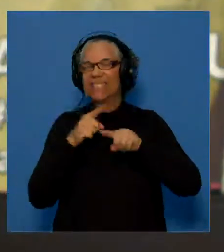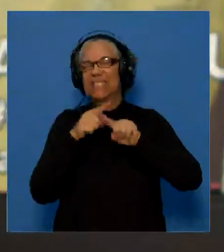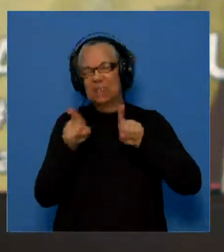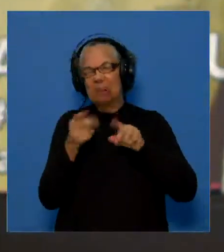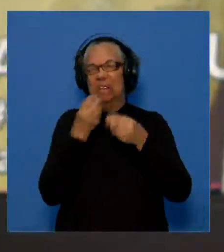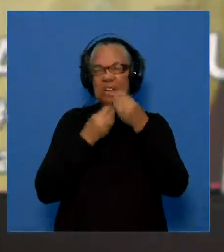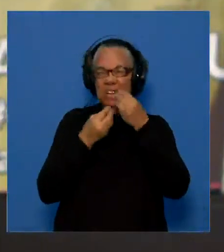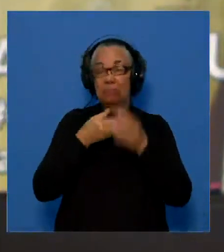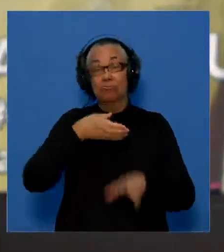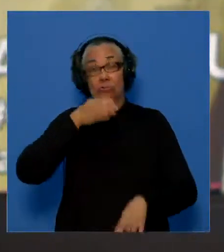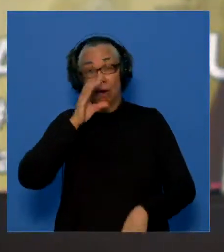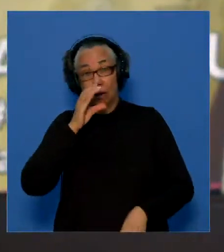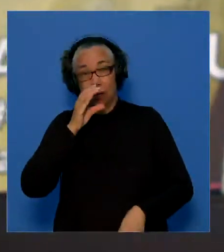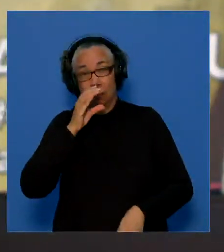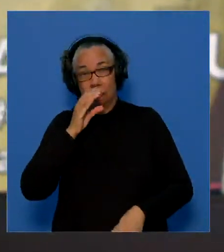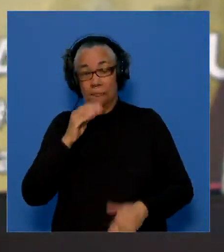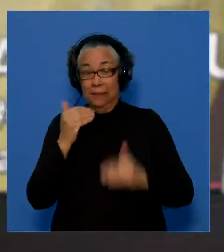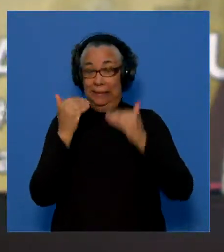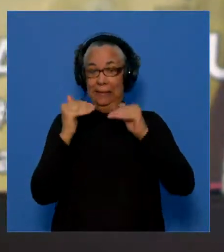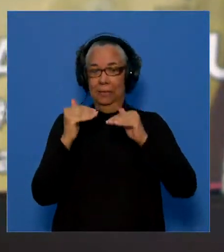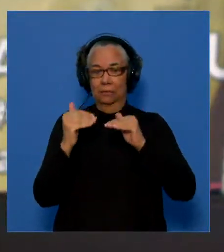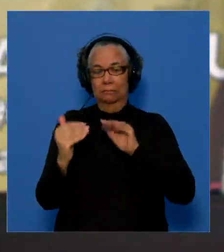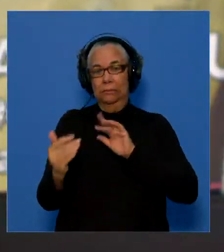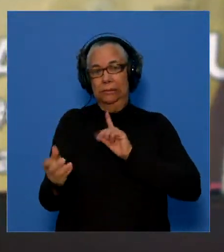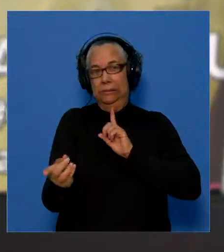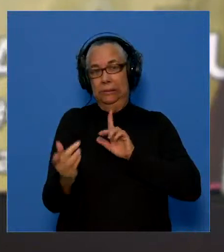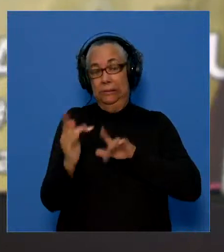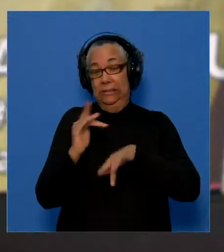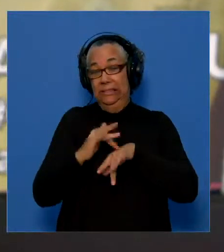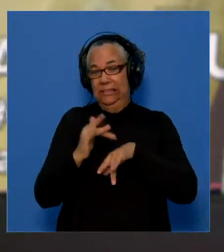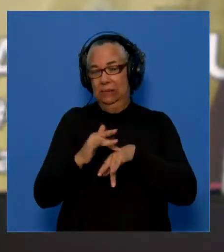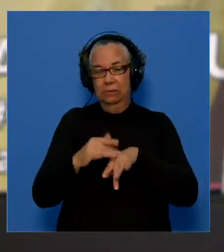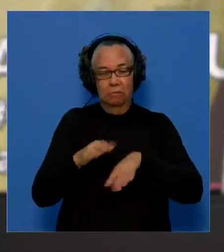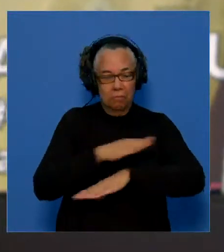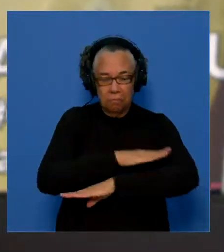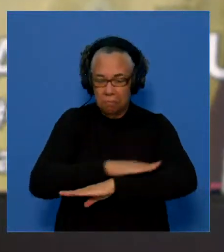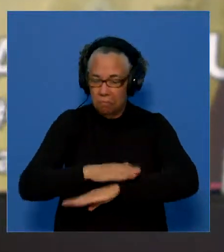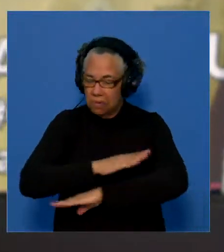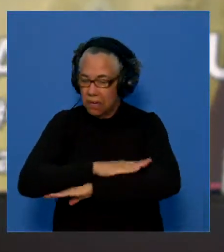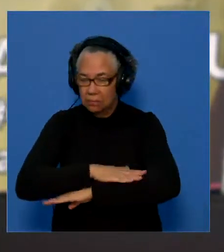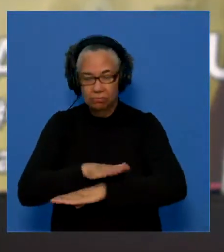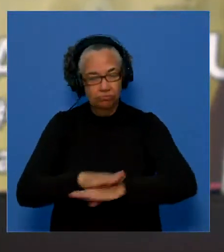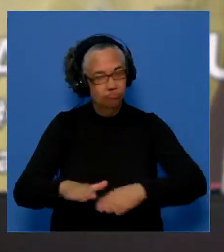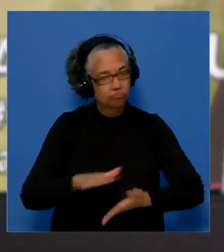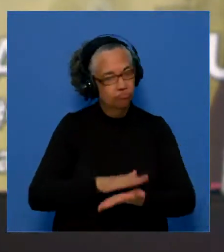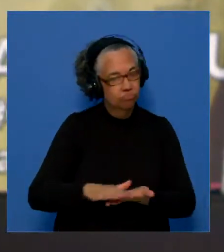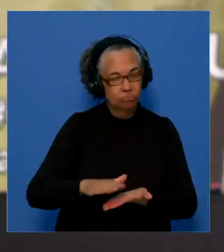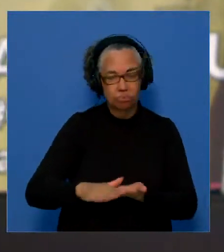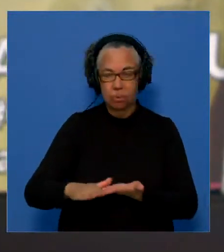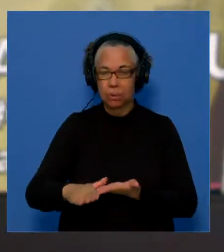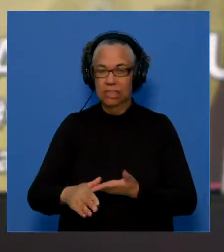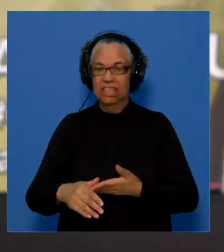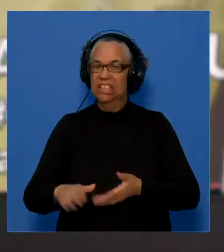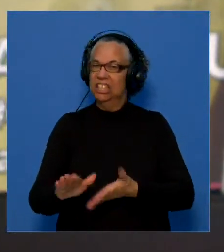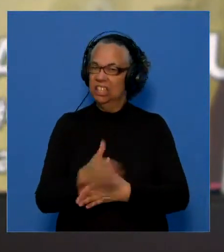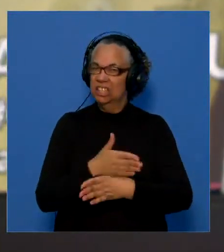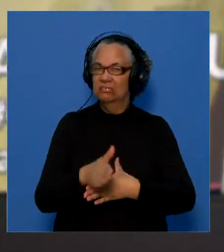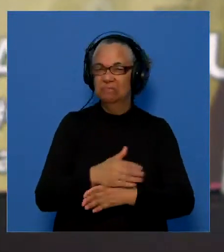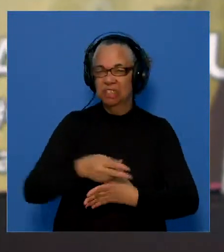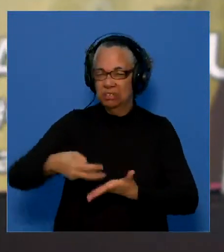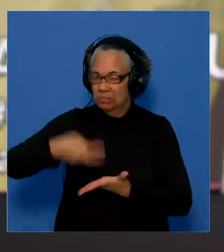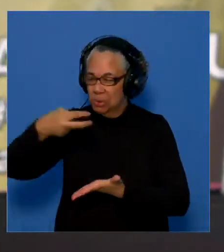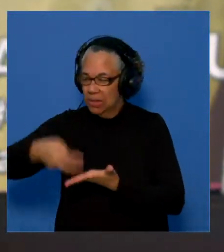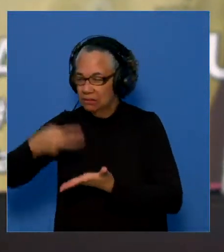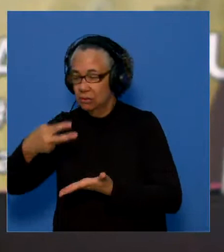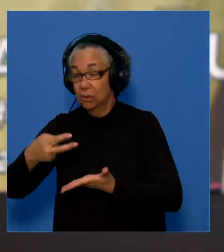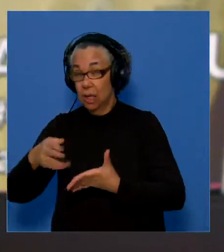drinking. Limit the contact with commonly touched surfaces or shared items such as serving utensils. Clean